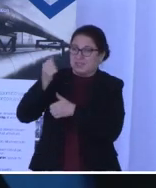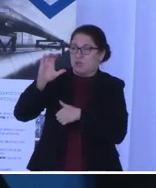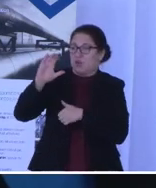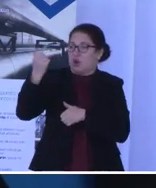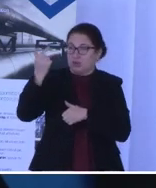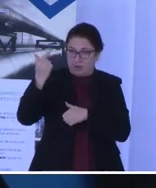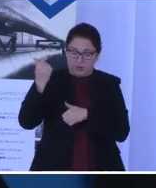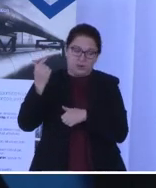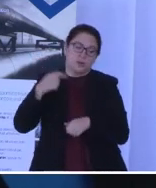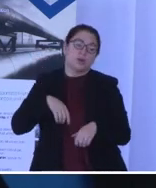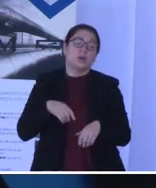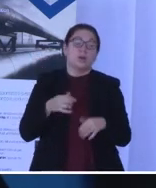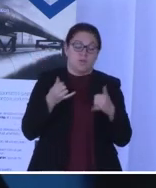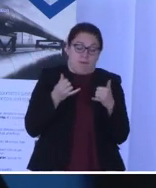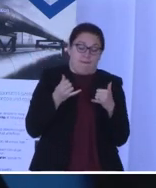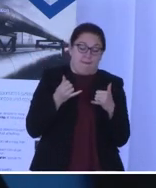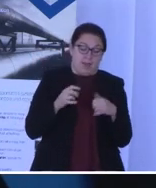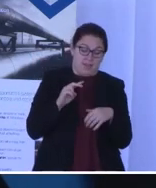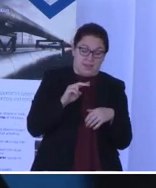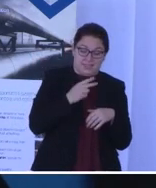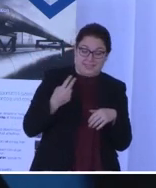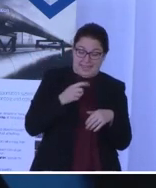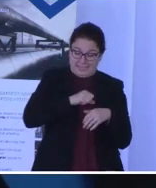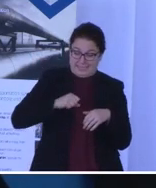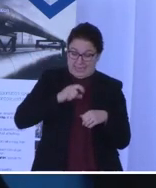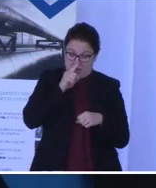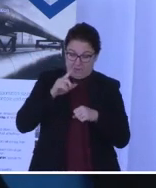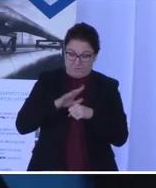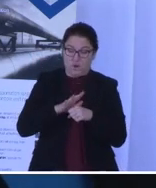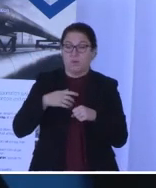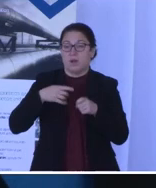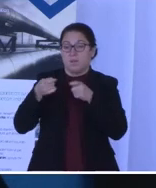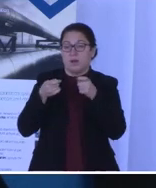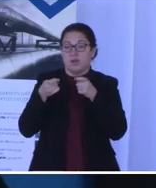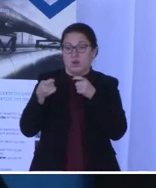is currently the 7th Senate-confirmed Administrator.